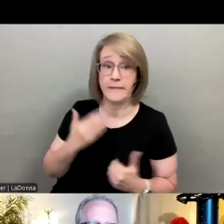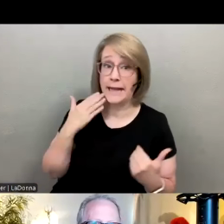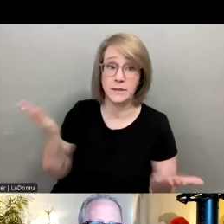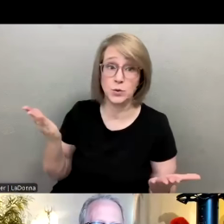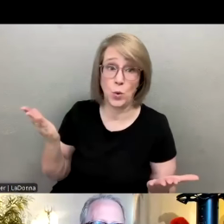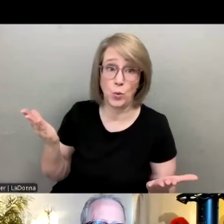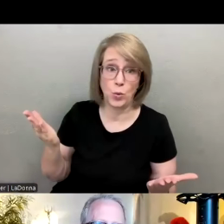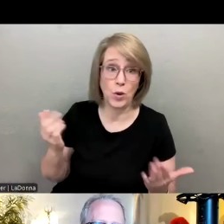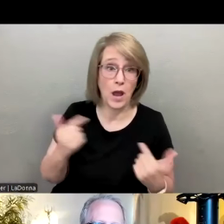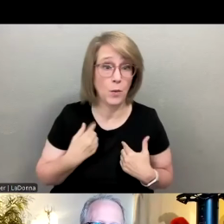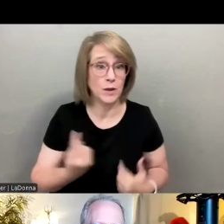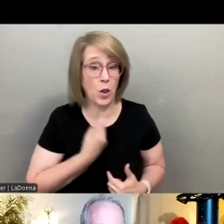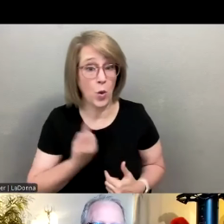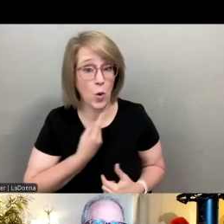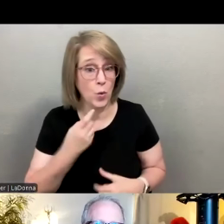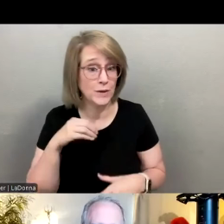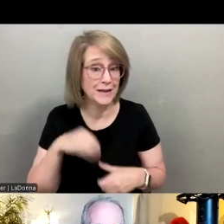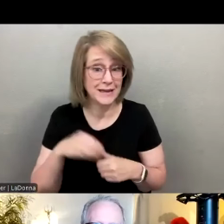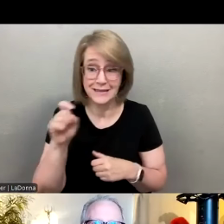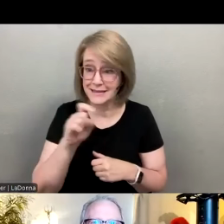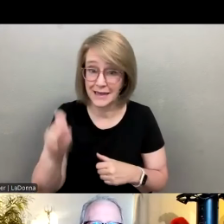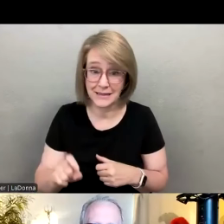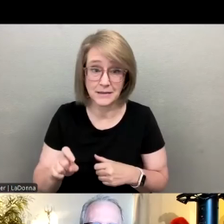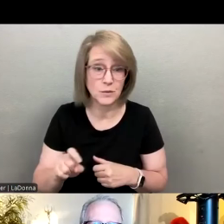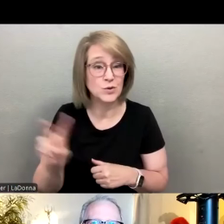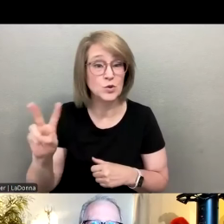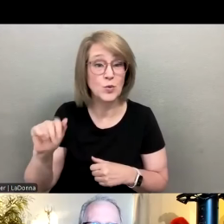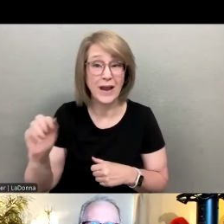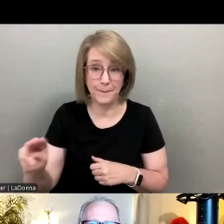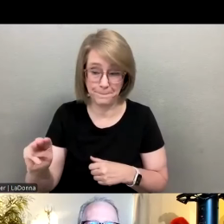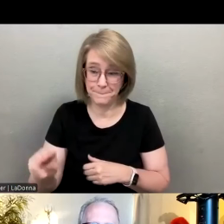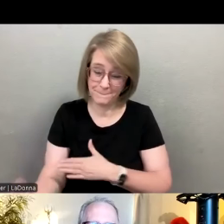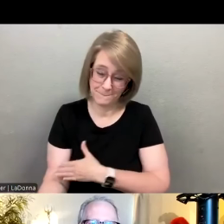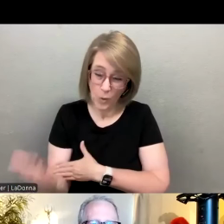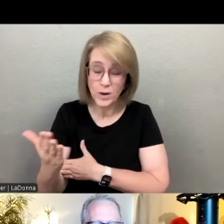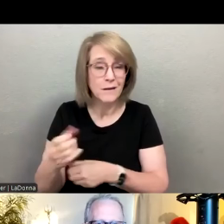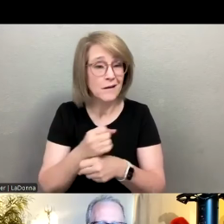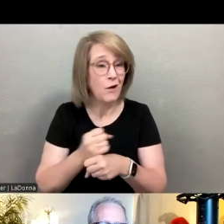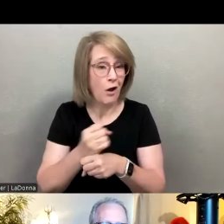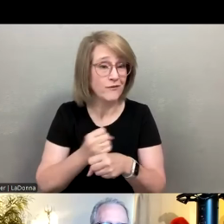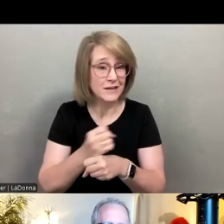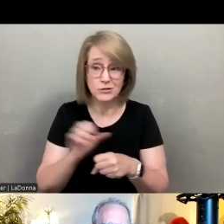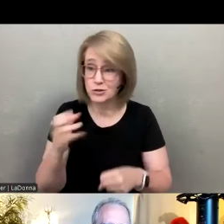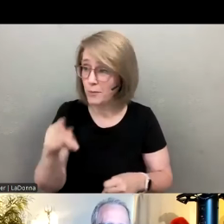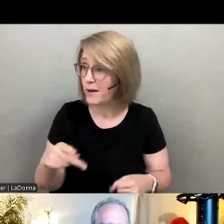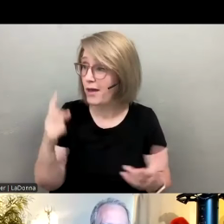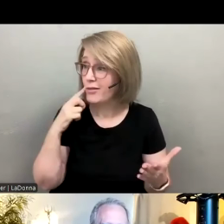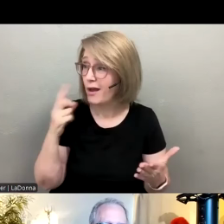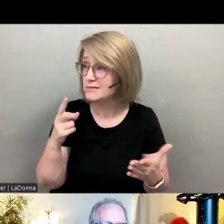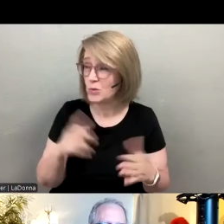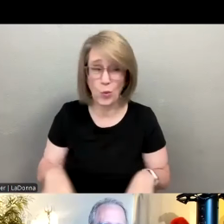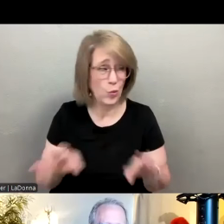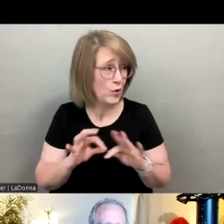alone in Texas in a coffee shop about 2 a.m, wondering if it was worth waking up the next